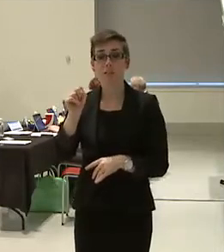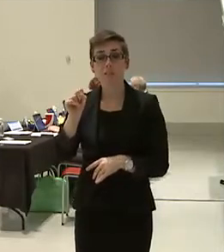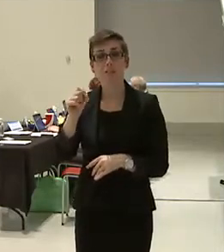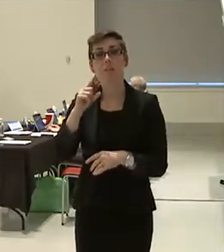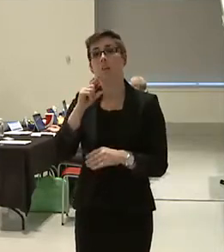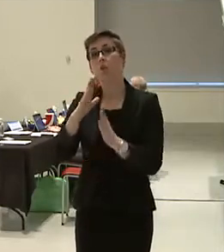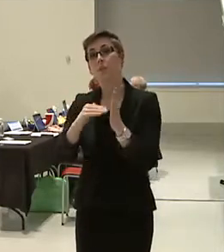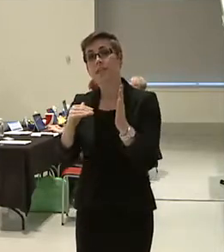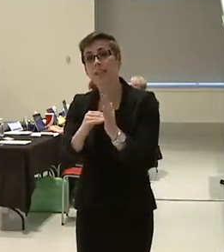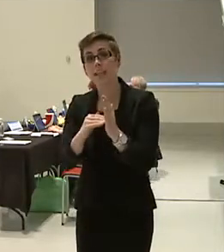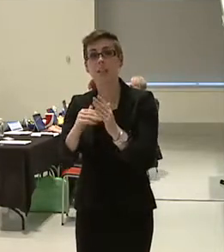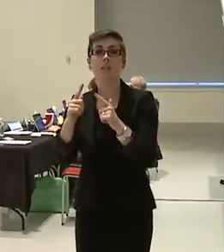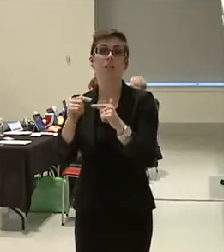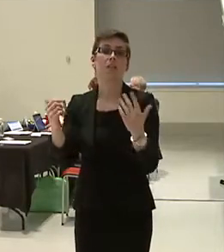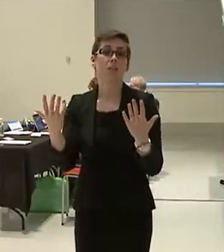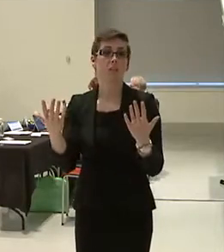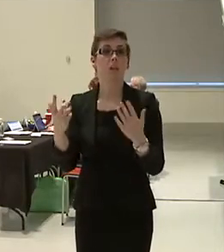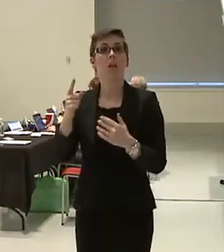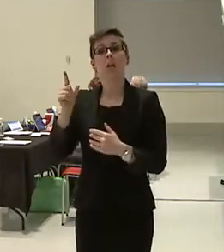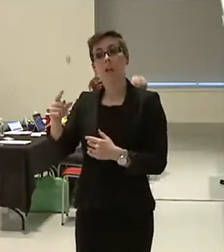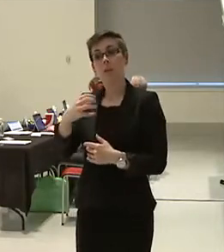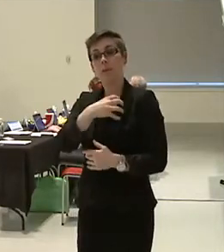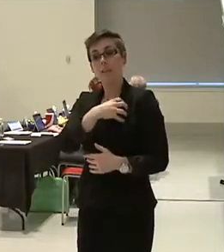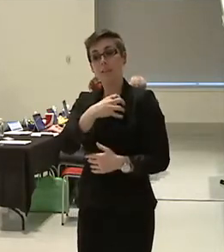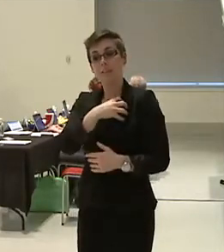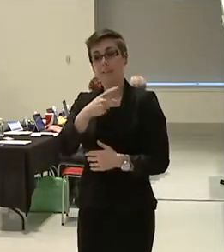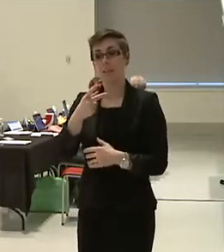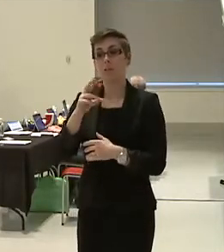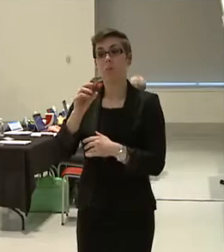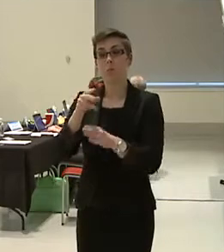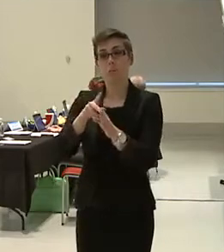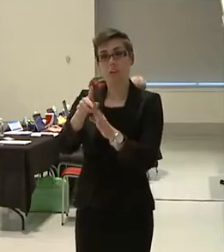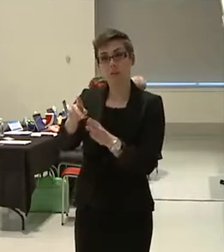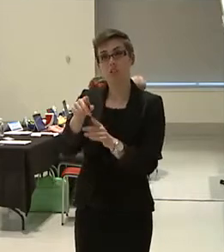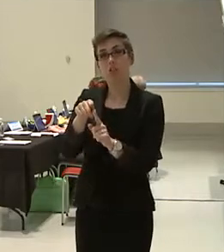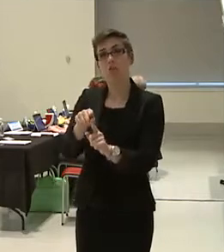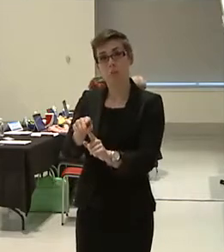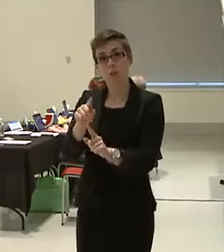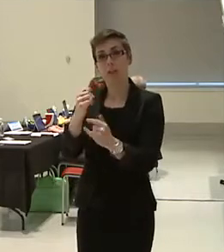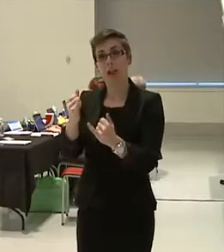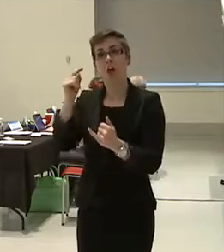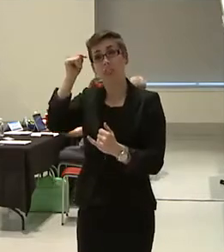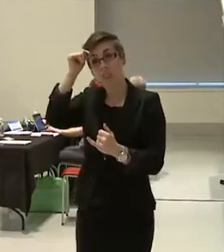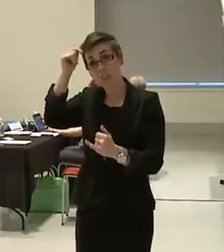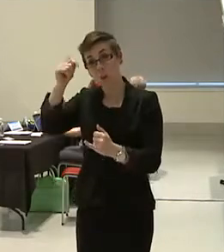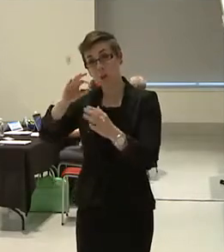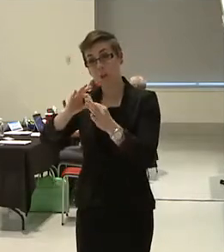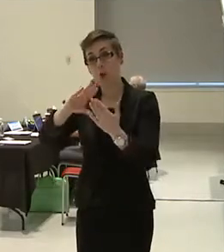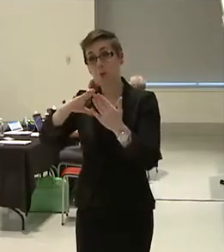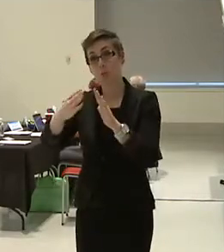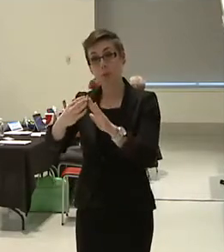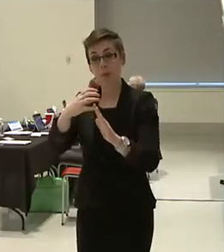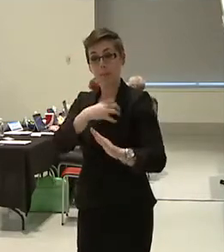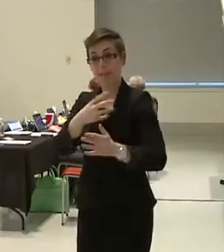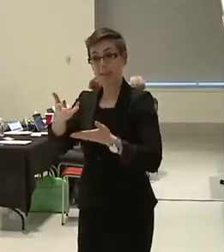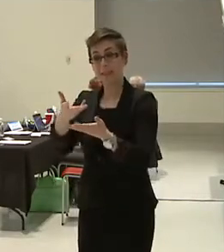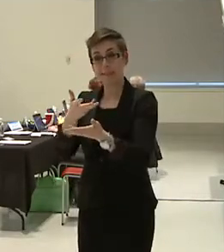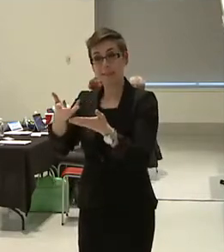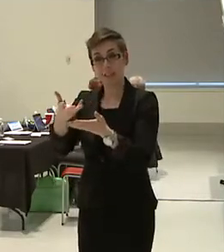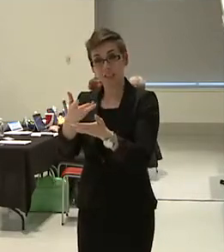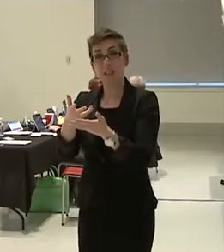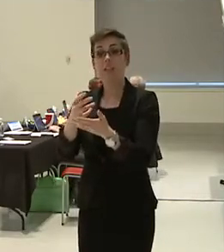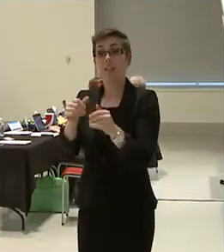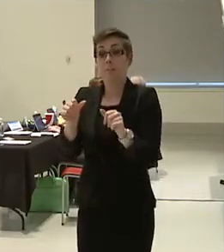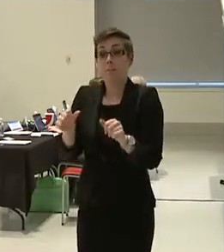In conclusion, the policing profession is at a point where the theory of community policing is not only possible like never before, but